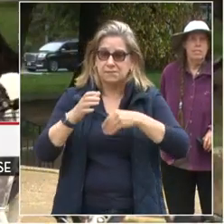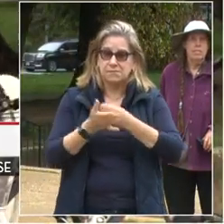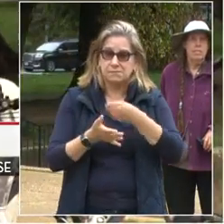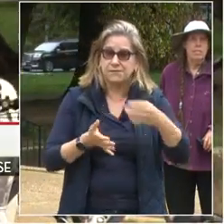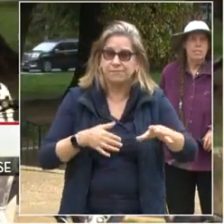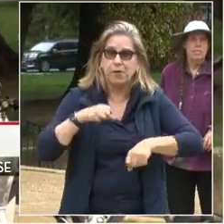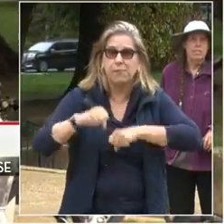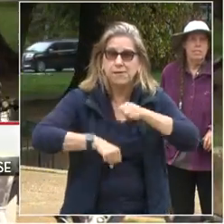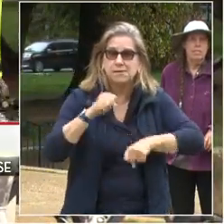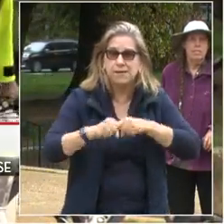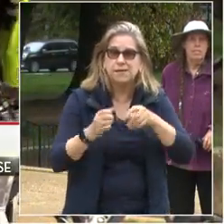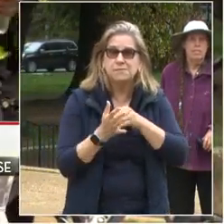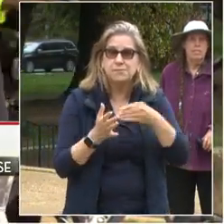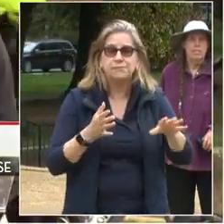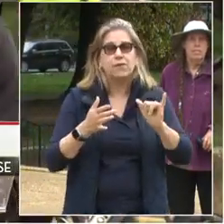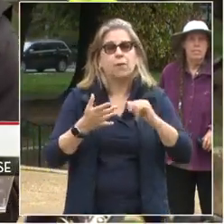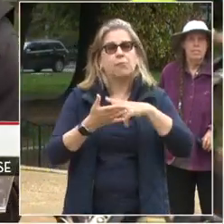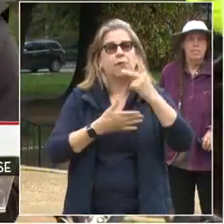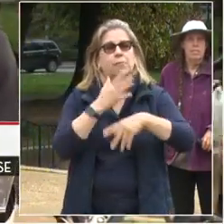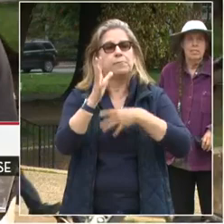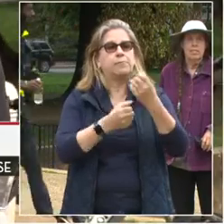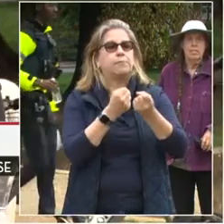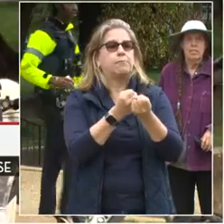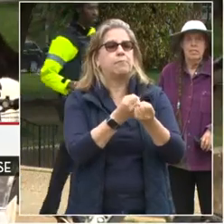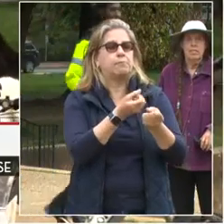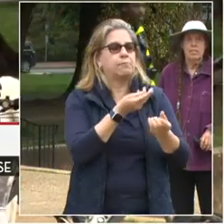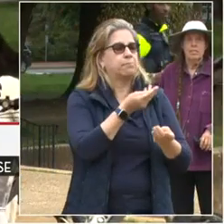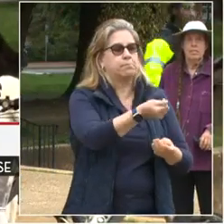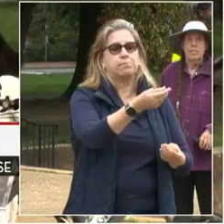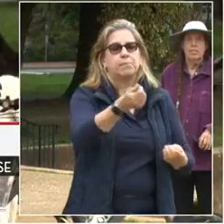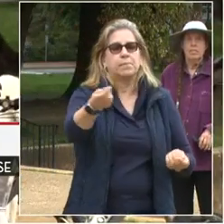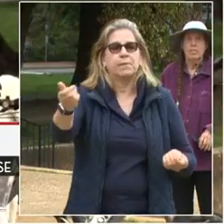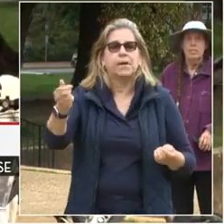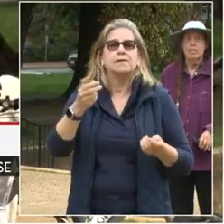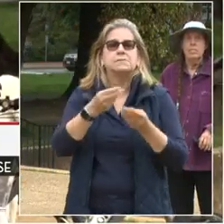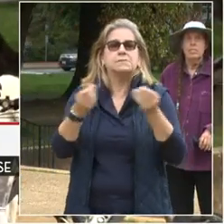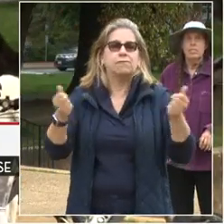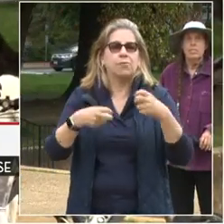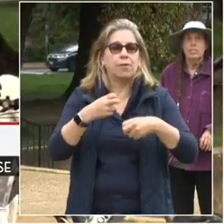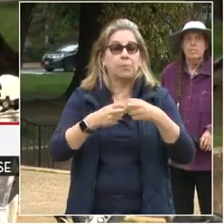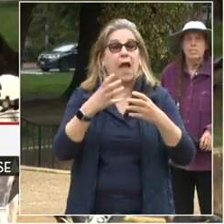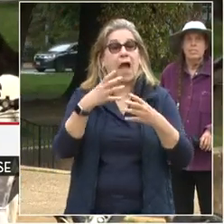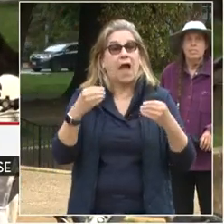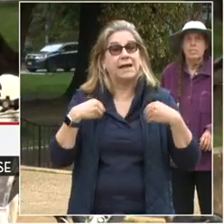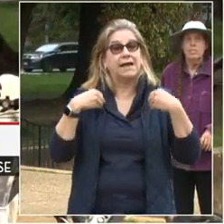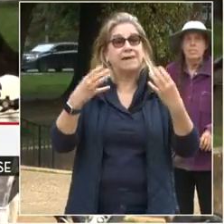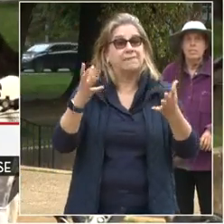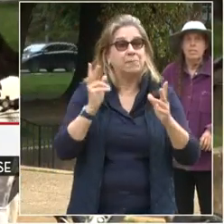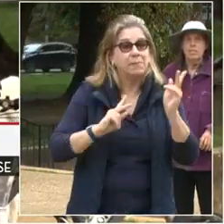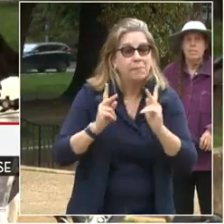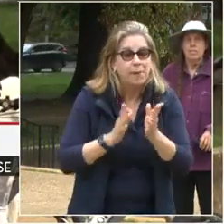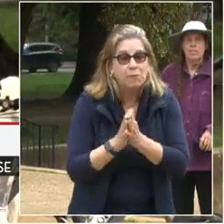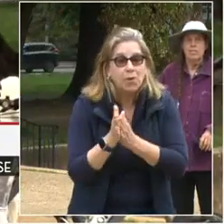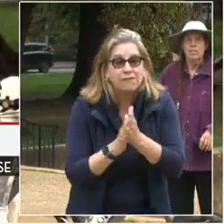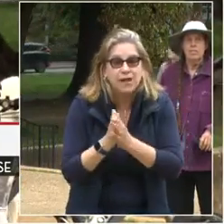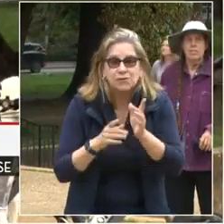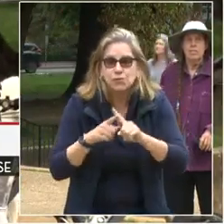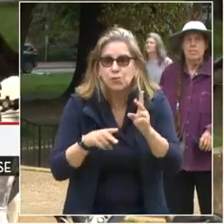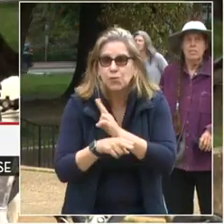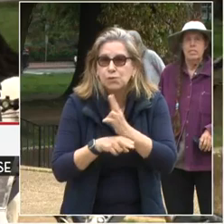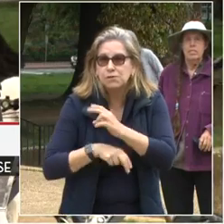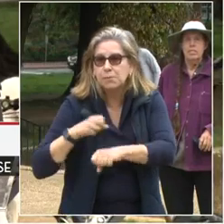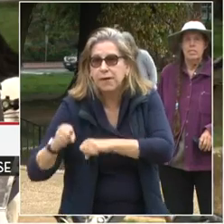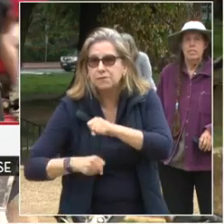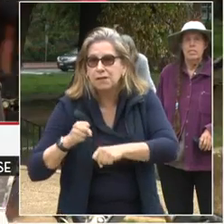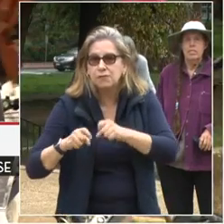that problem and has served as a great incentive toward making bike commuting a realistic option for our DC educators